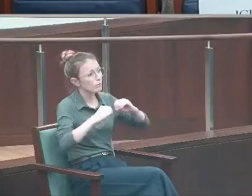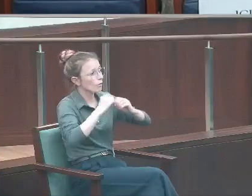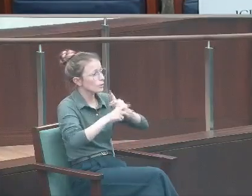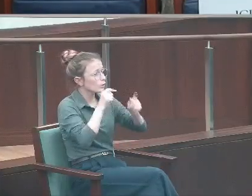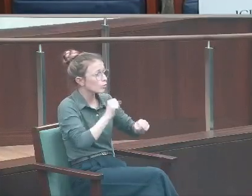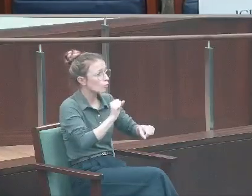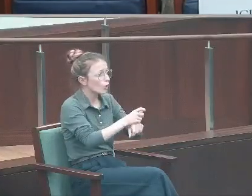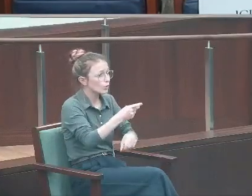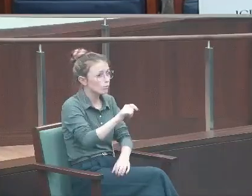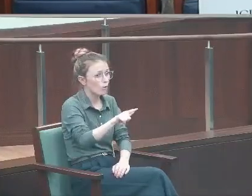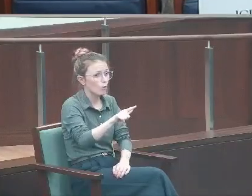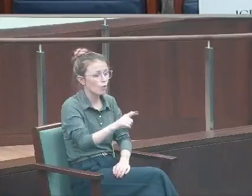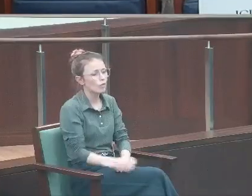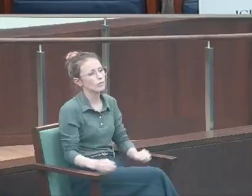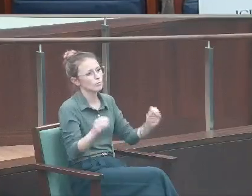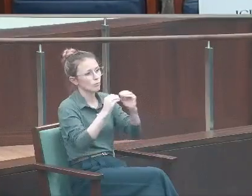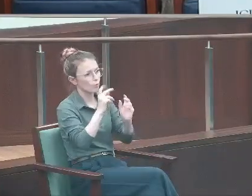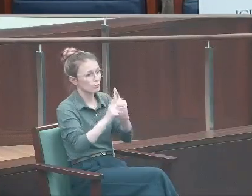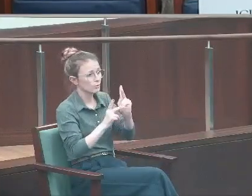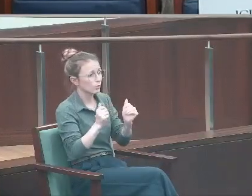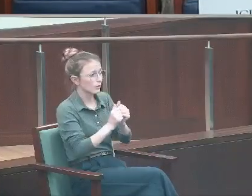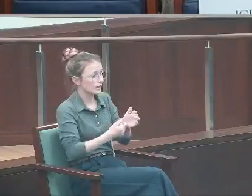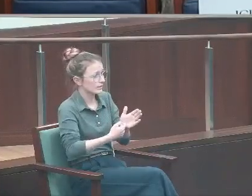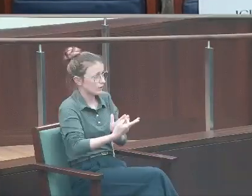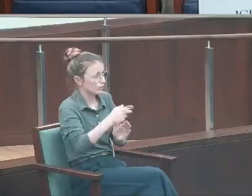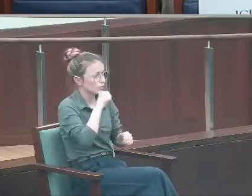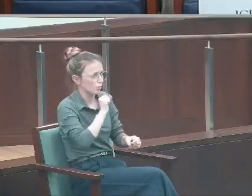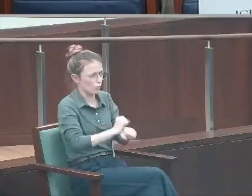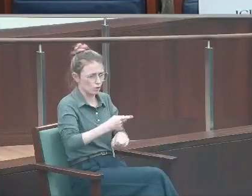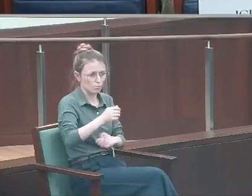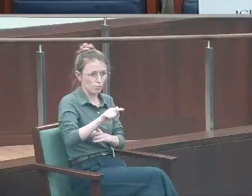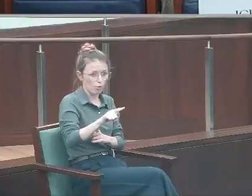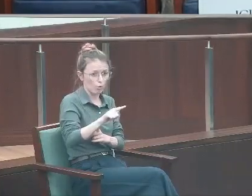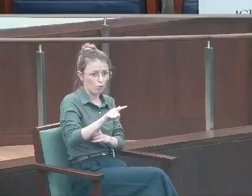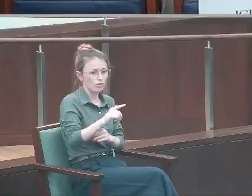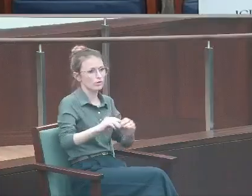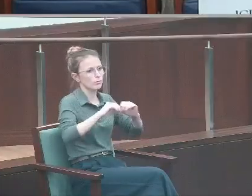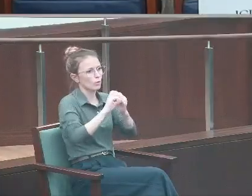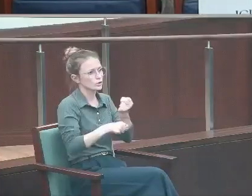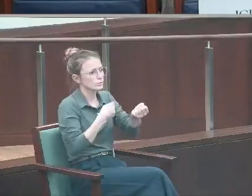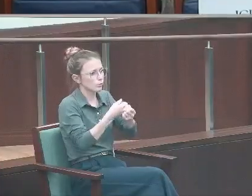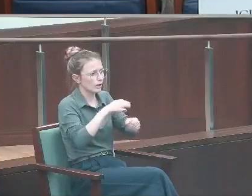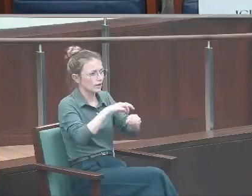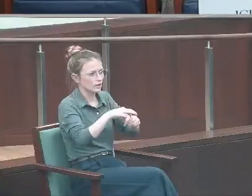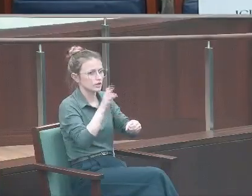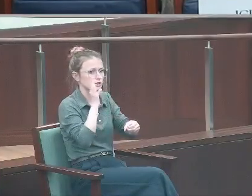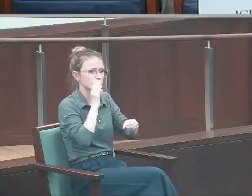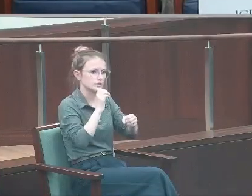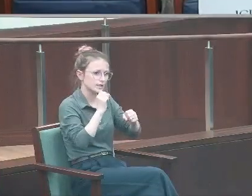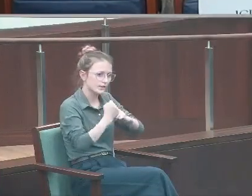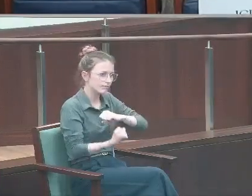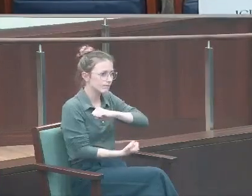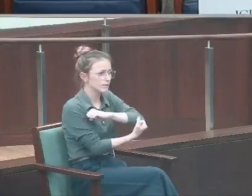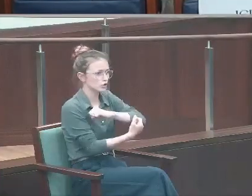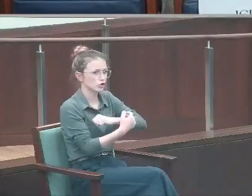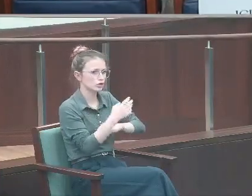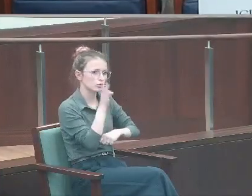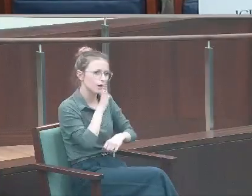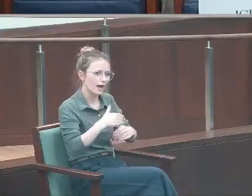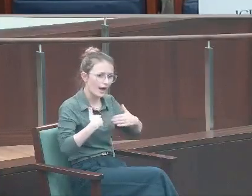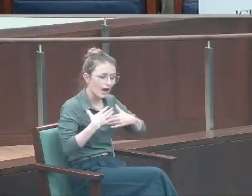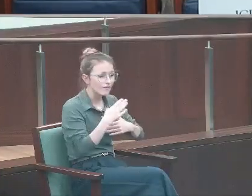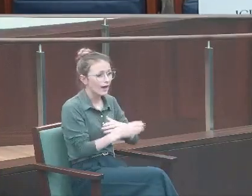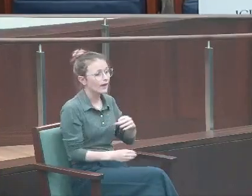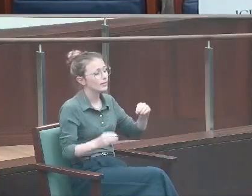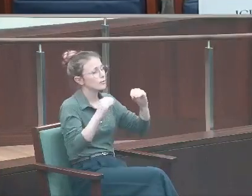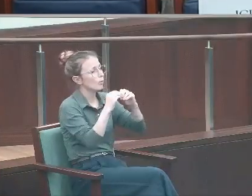workers, the more people of integrity who are poll workers, the more support the election infrastructure has, and the more